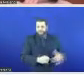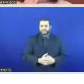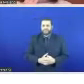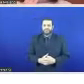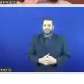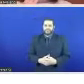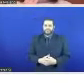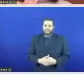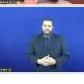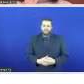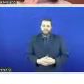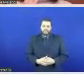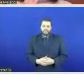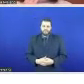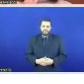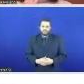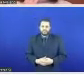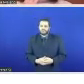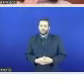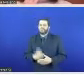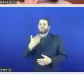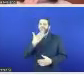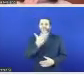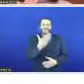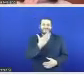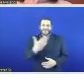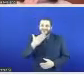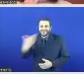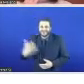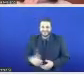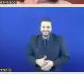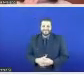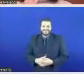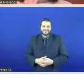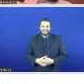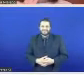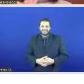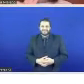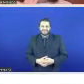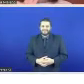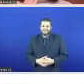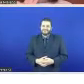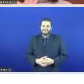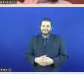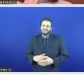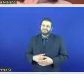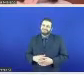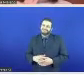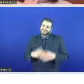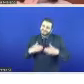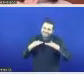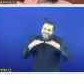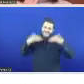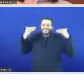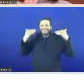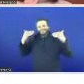Thank you so much, Myrna, and I'm really pleased you had the chance to answer, even if that was really quick, because I think that was very important. That is the last